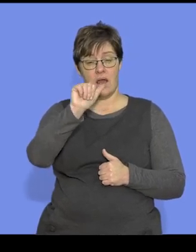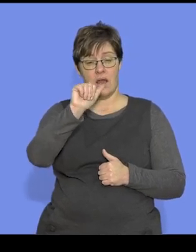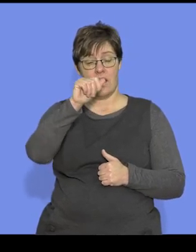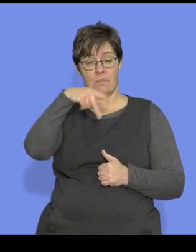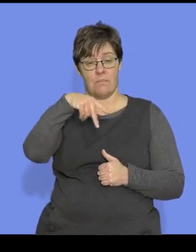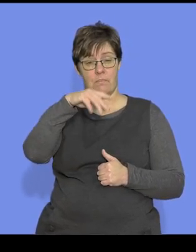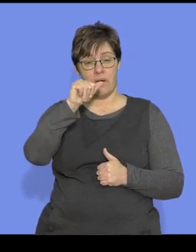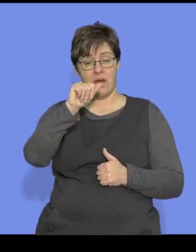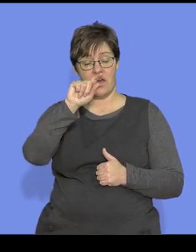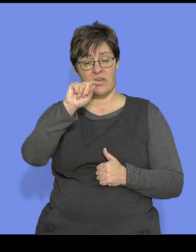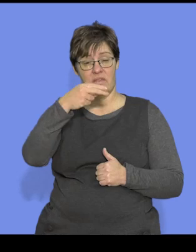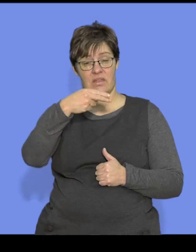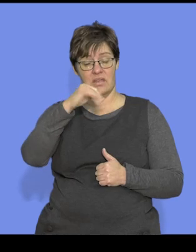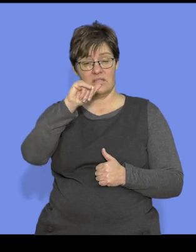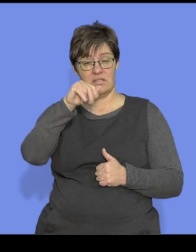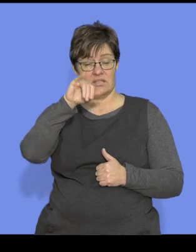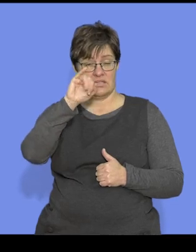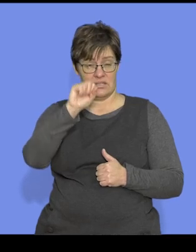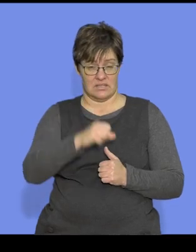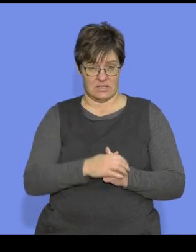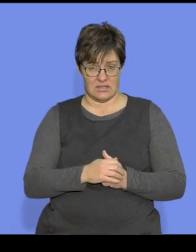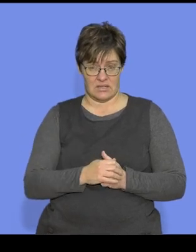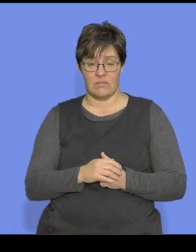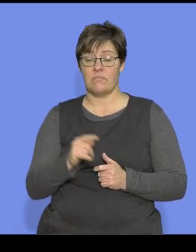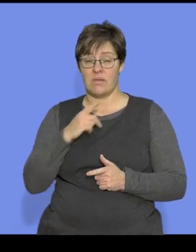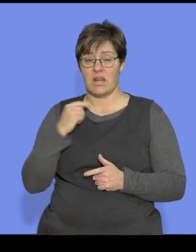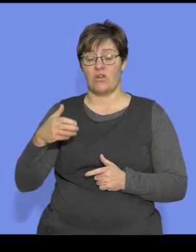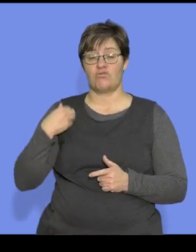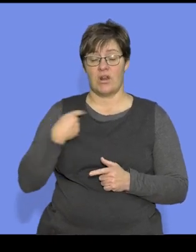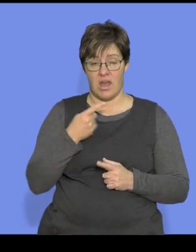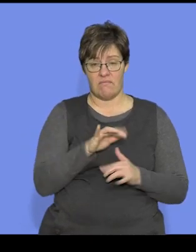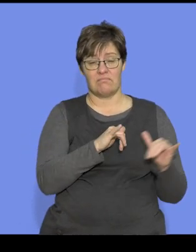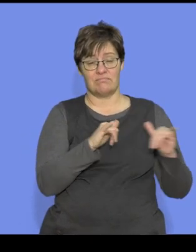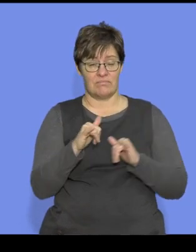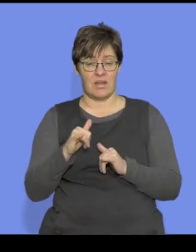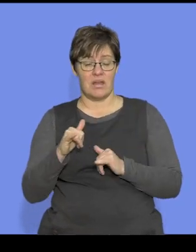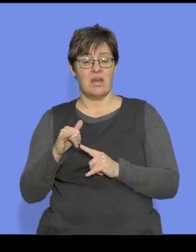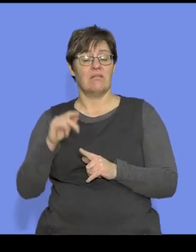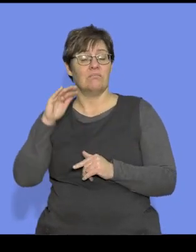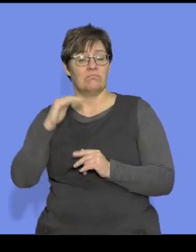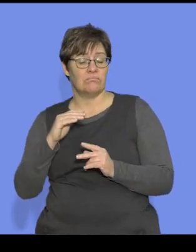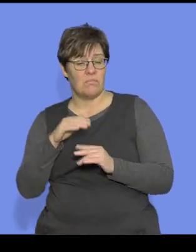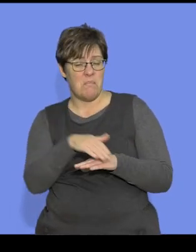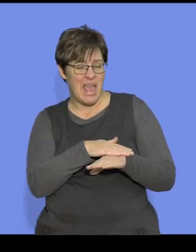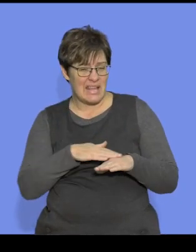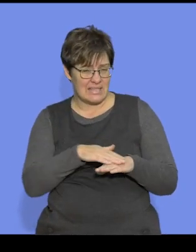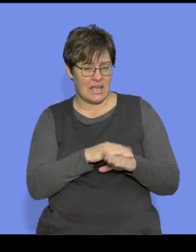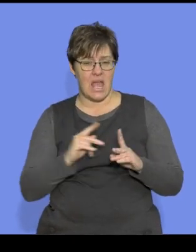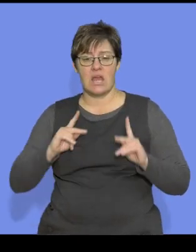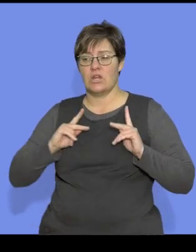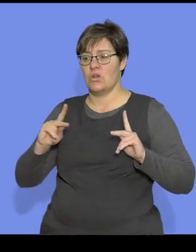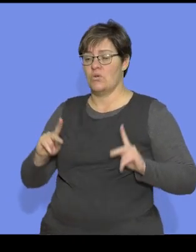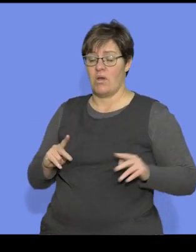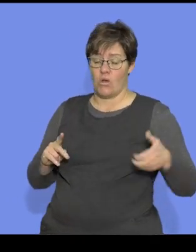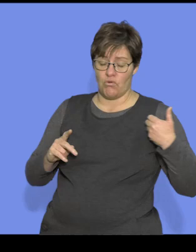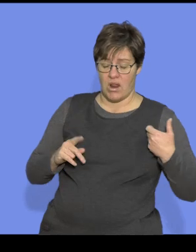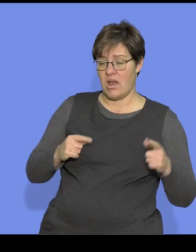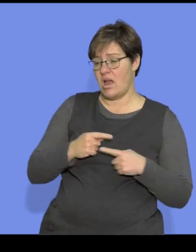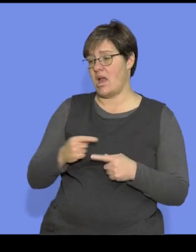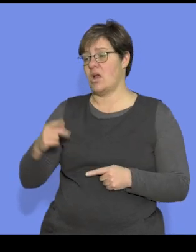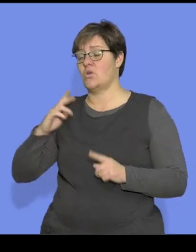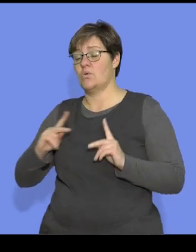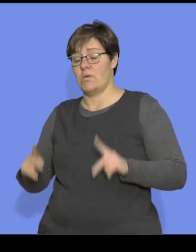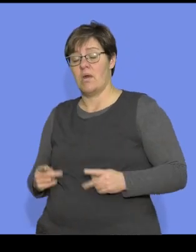a scale, you would have gorilla as your most primitive and human,